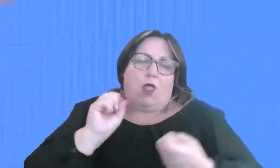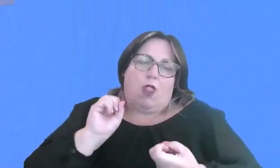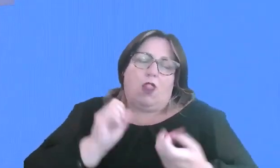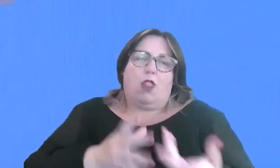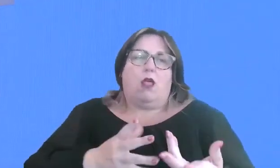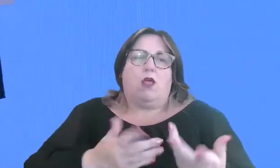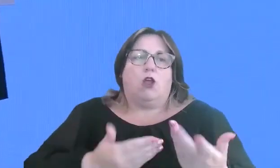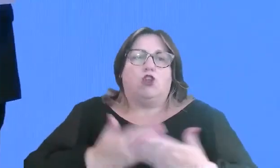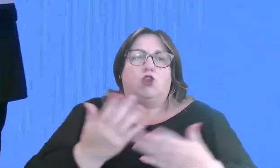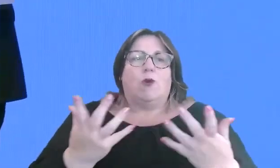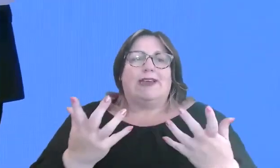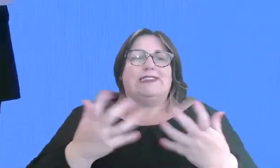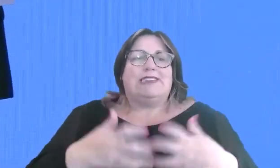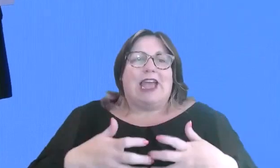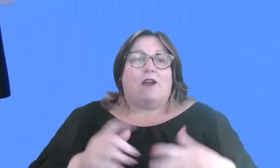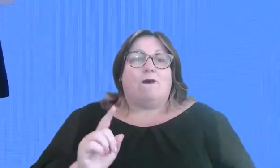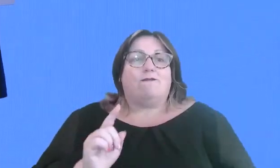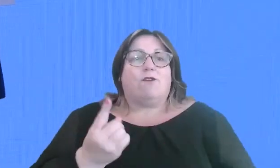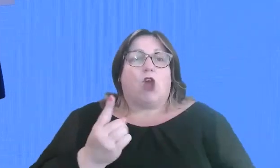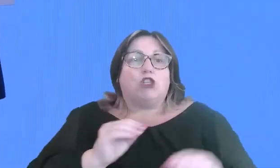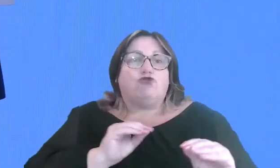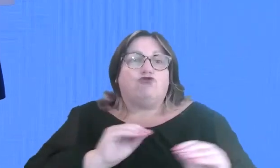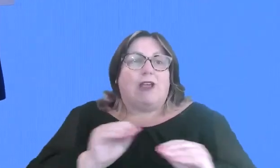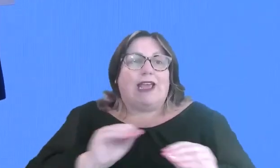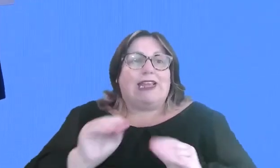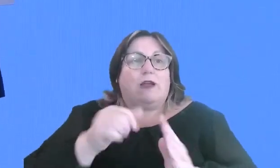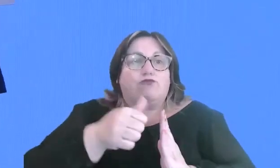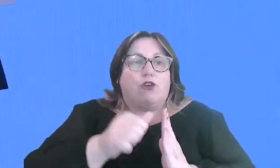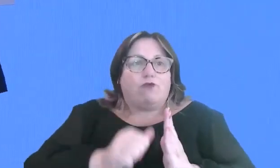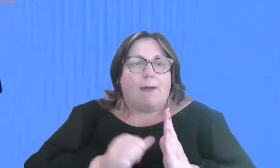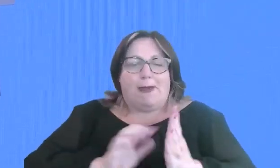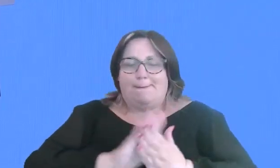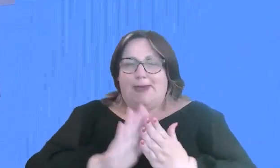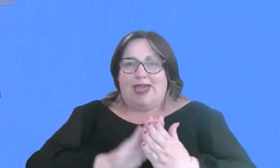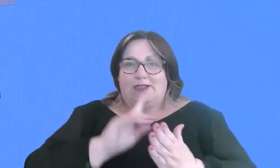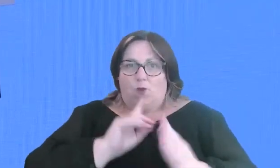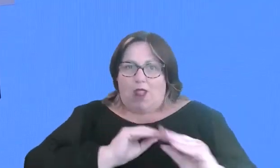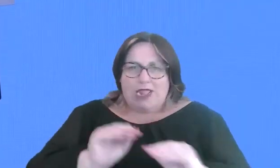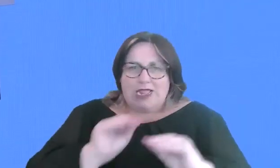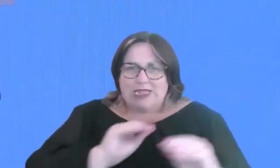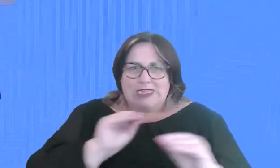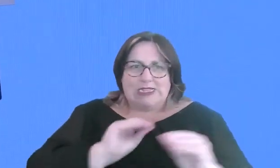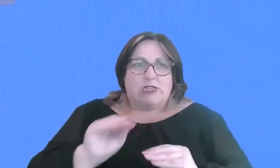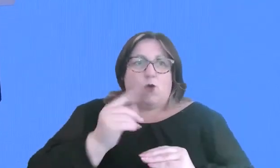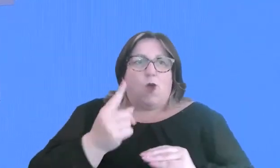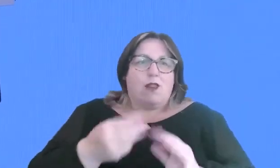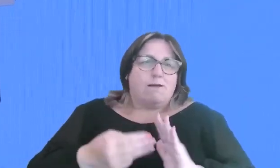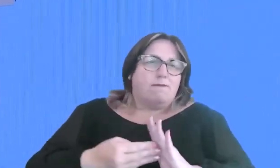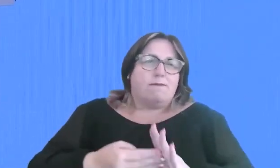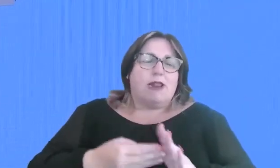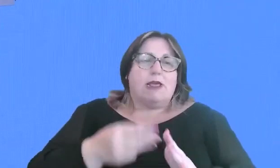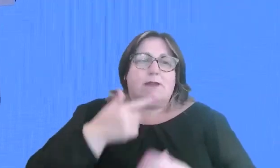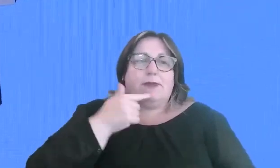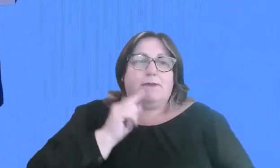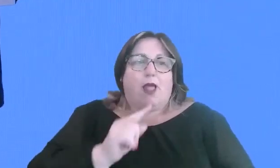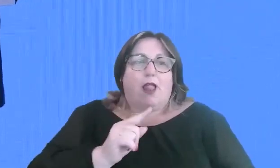up to 1 million young people trained in tech skills that will be so crucial for their future. That's a